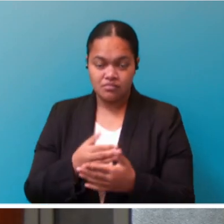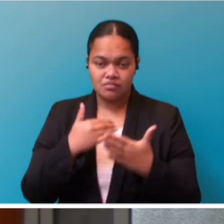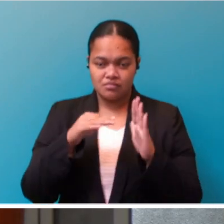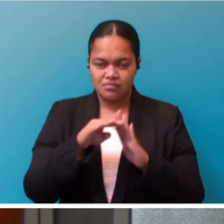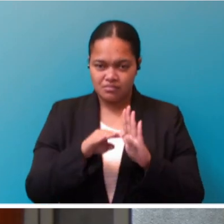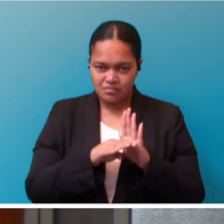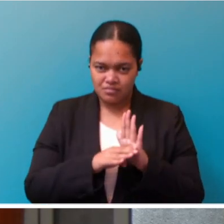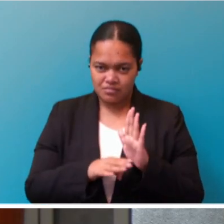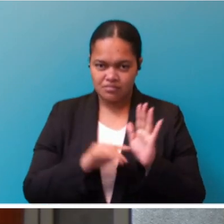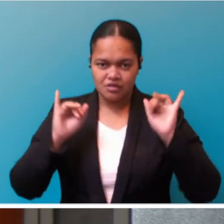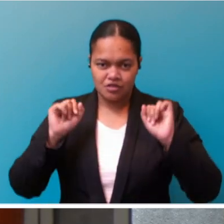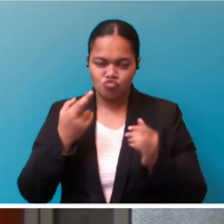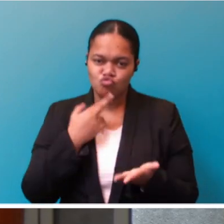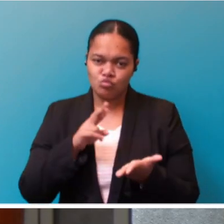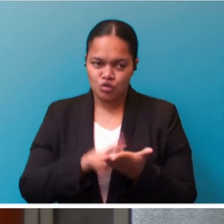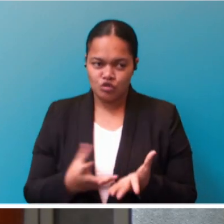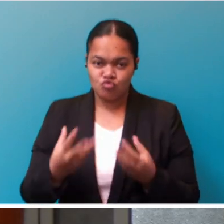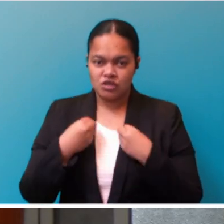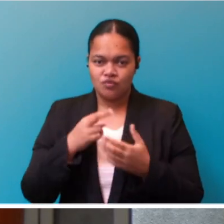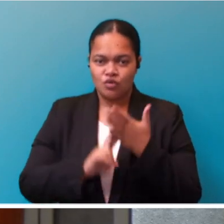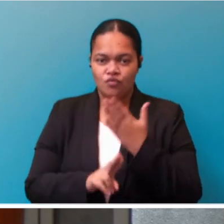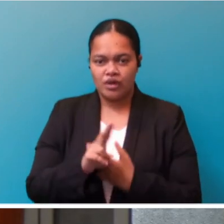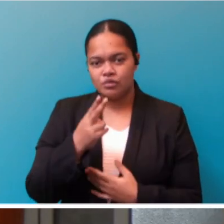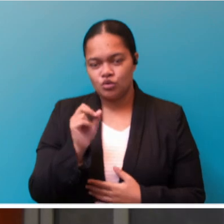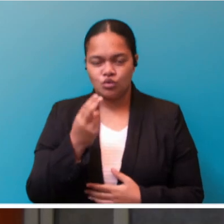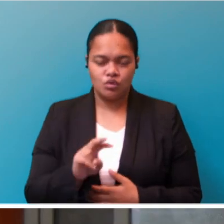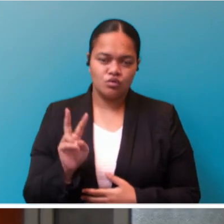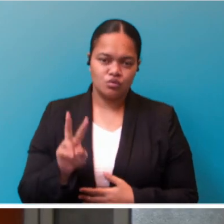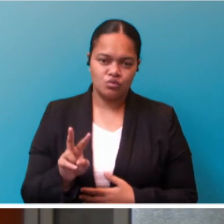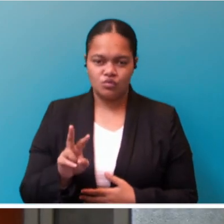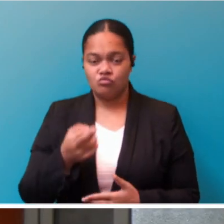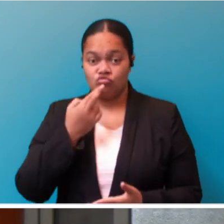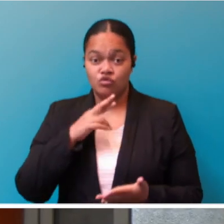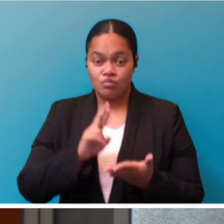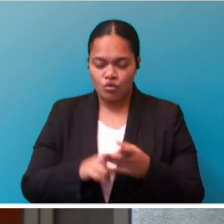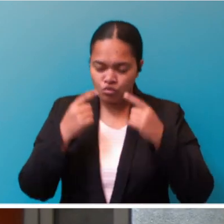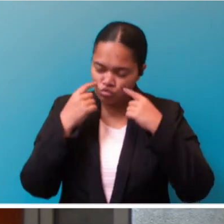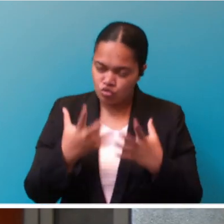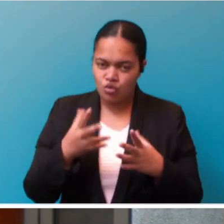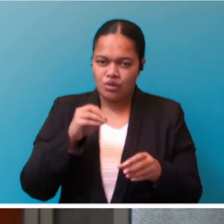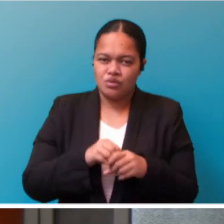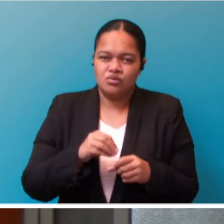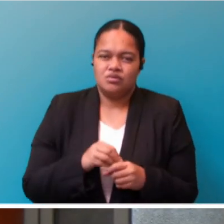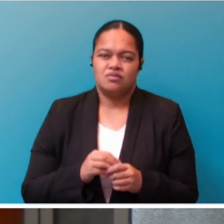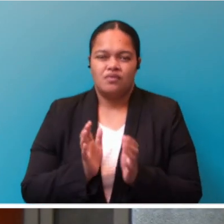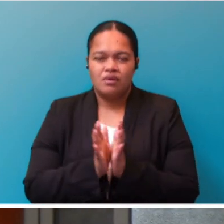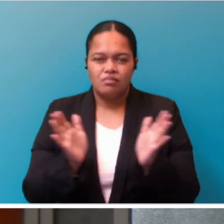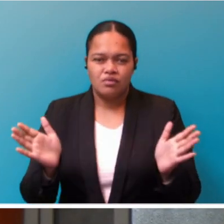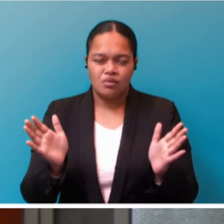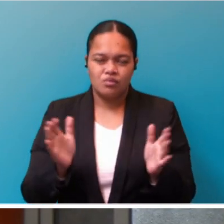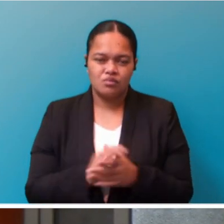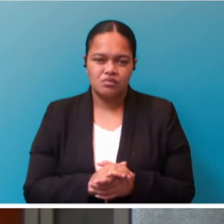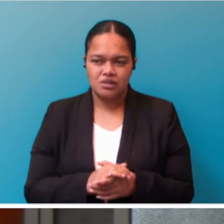issues prior to reporting received in November 2022. Our report reflects an inclusive approach incorporating insights